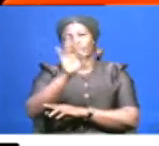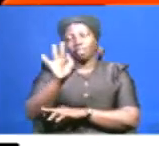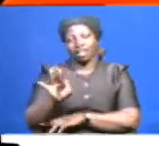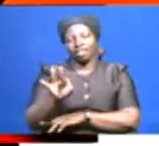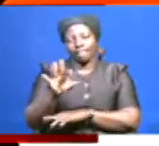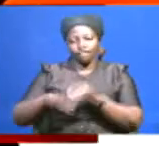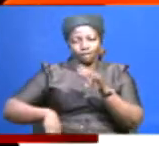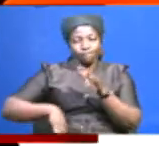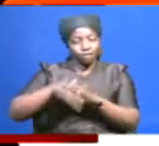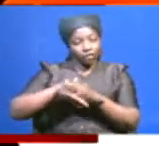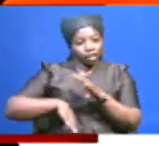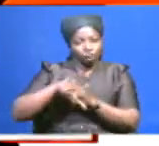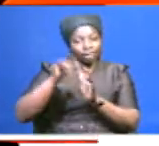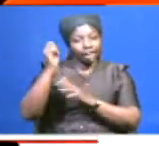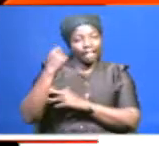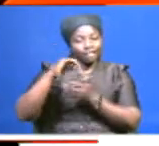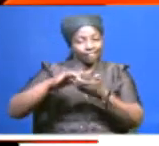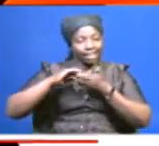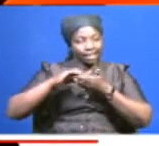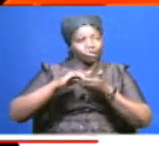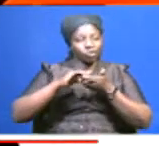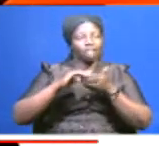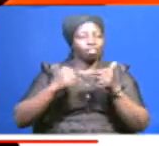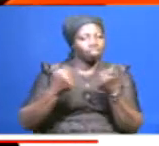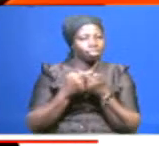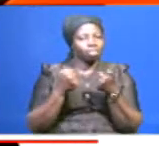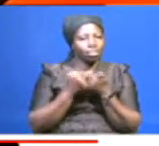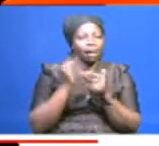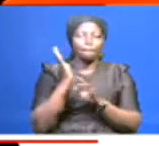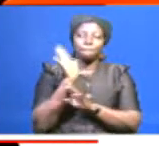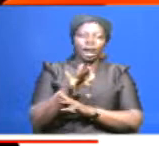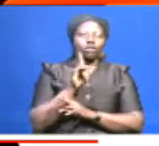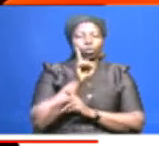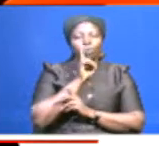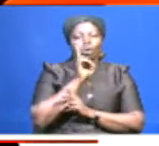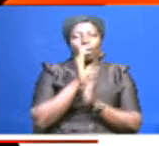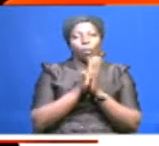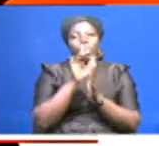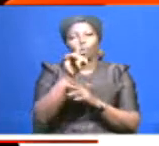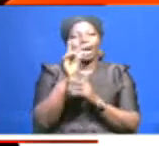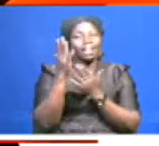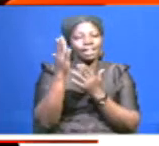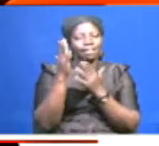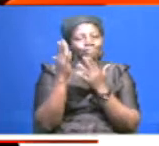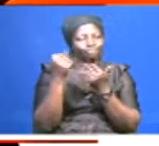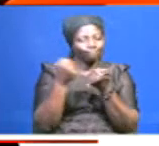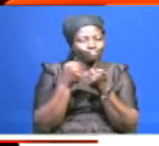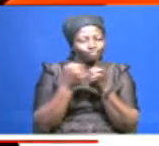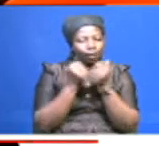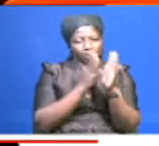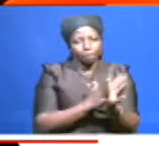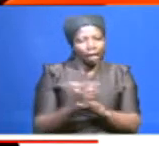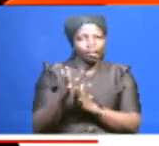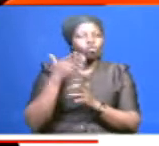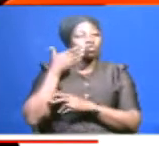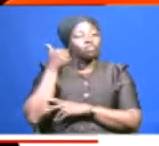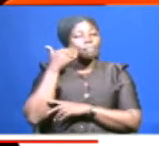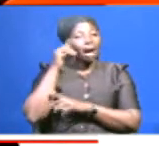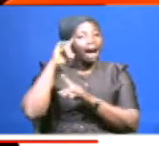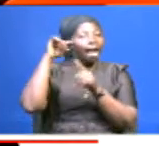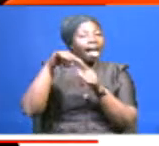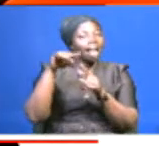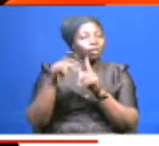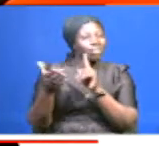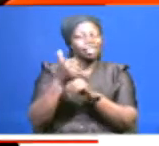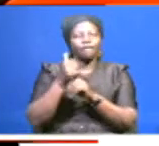Kenya Federation Premier League matches will resume tomorrow with one match on the card. 2009 champion Sofapaka will target to gather maximum